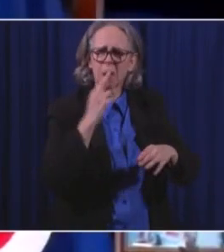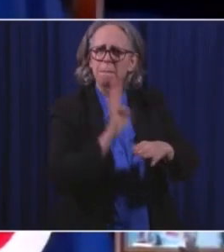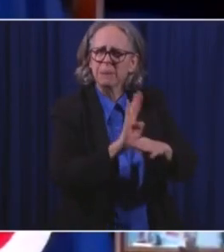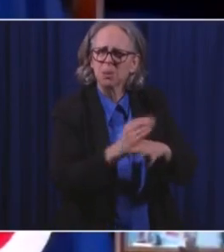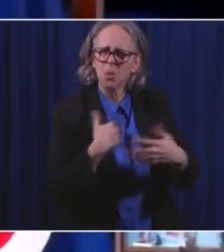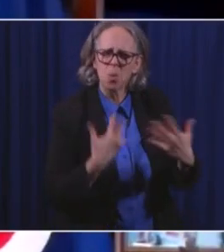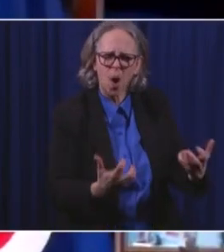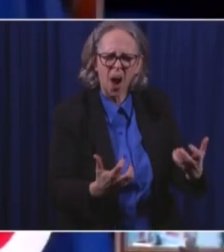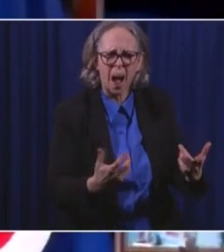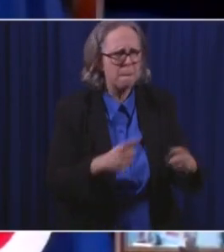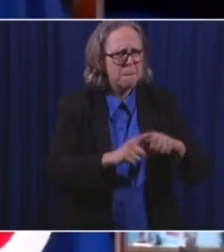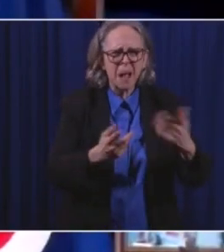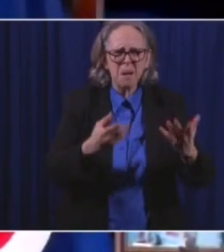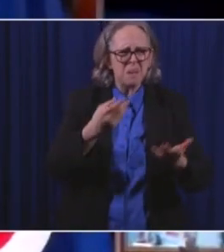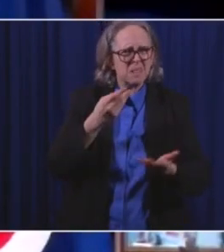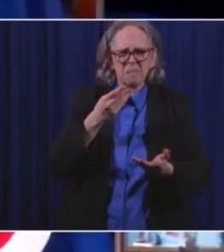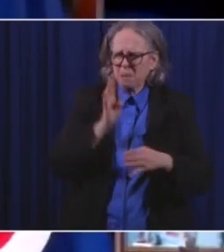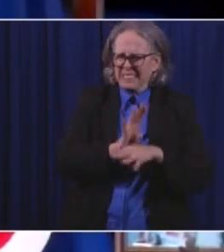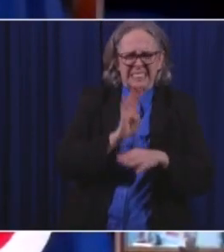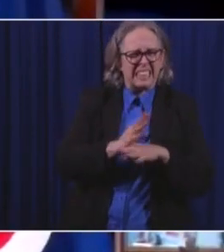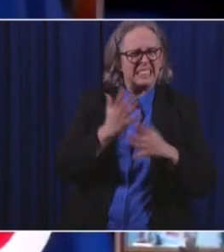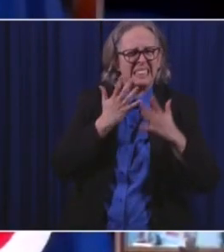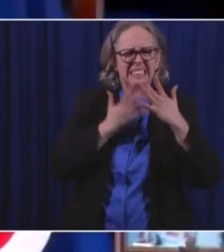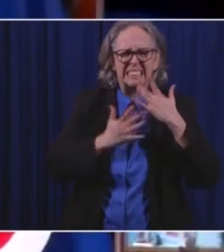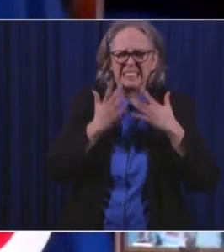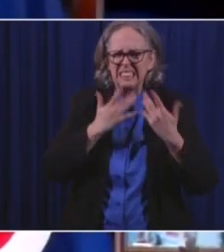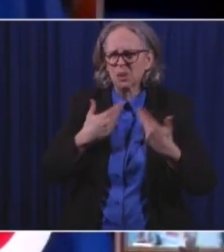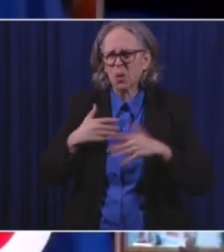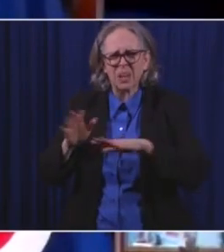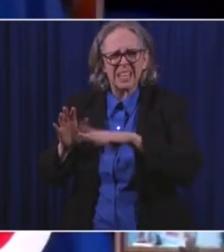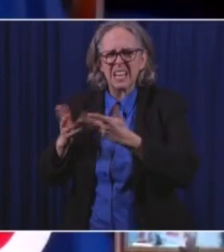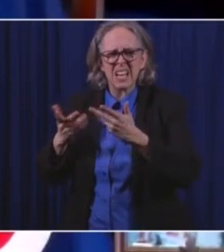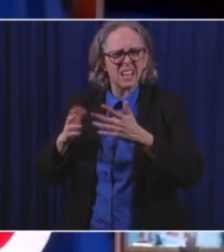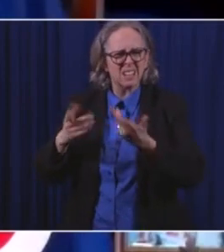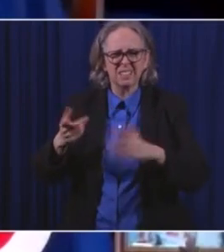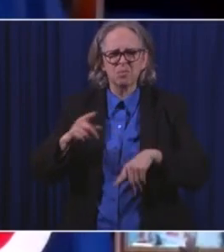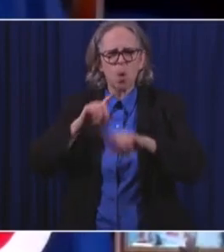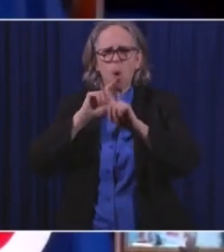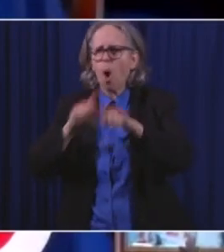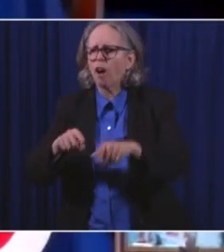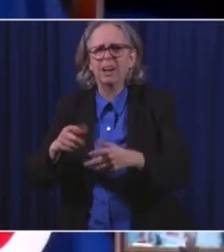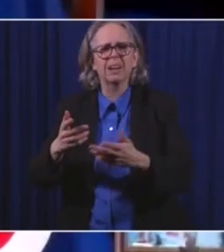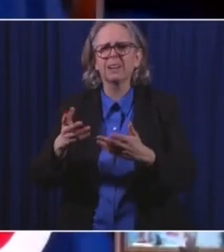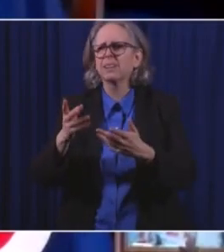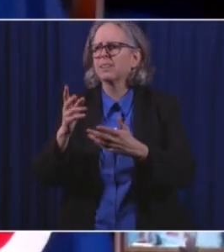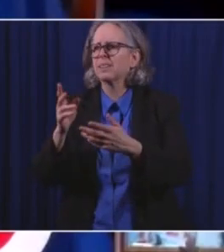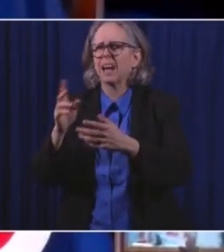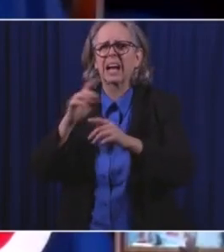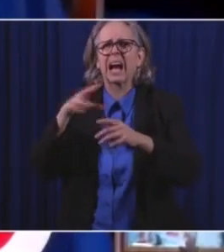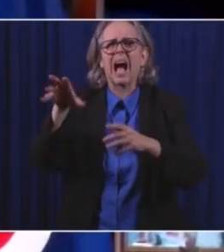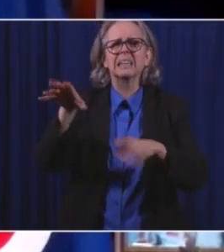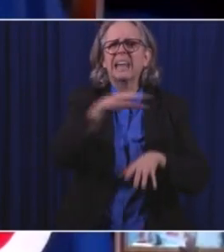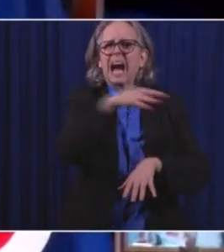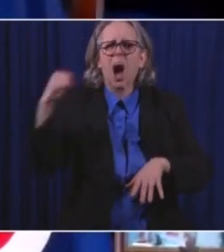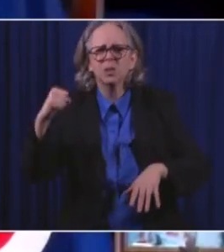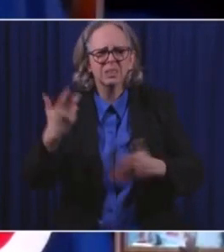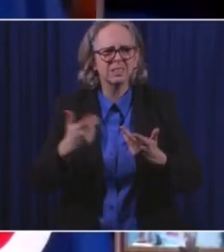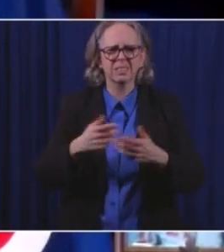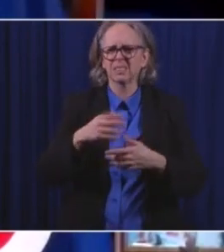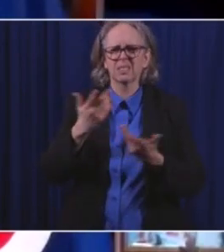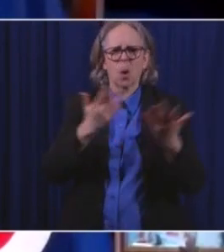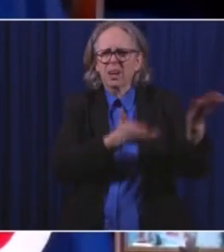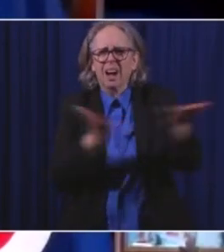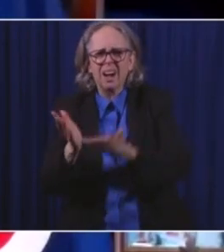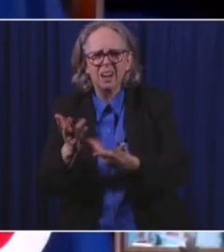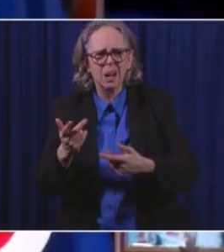So, reminders, you can get carry out. You can pick up food from these restaurants, or maybe even buy a